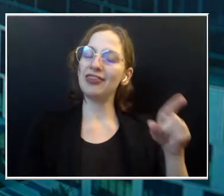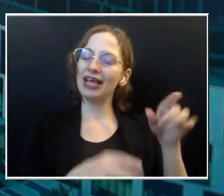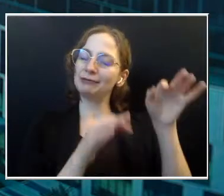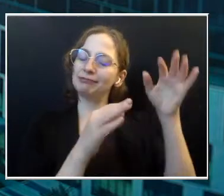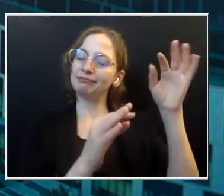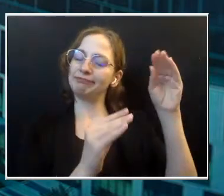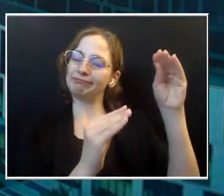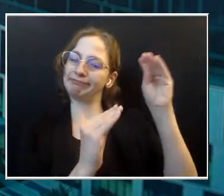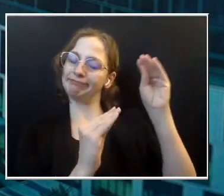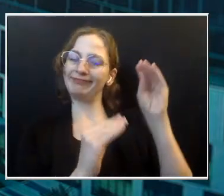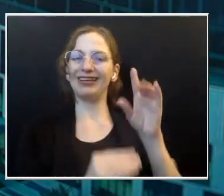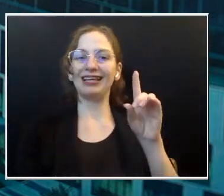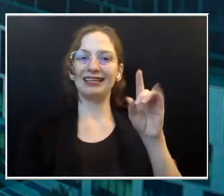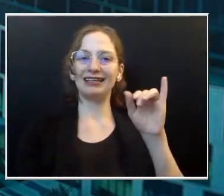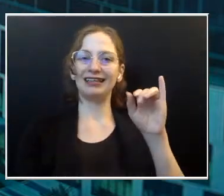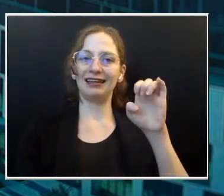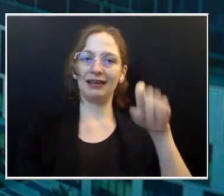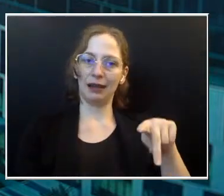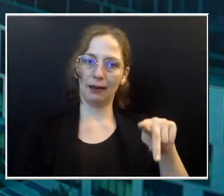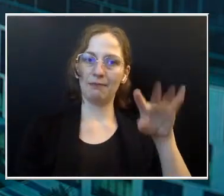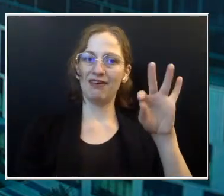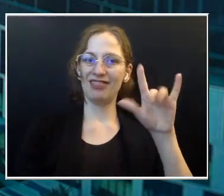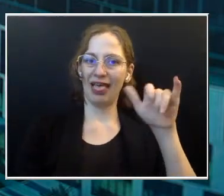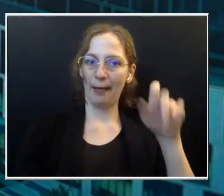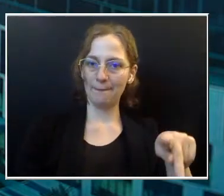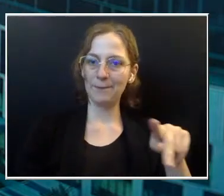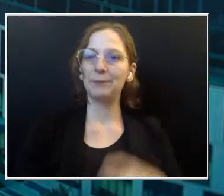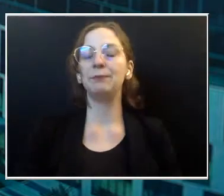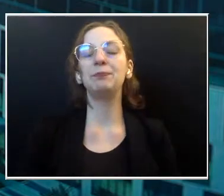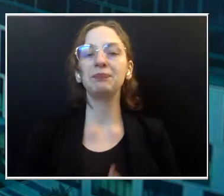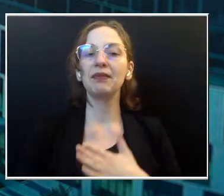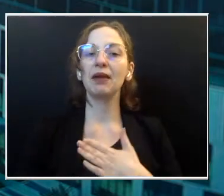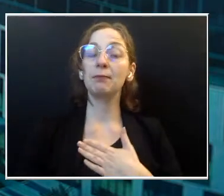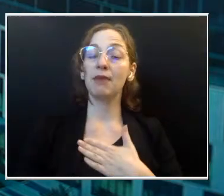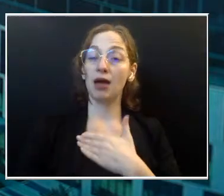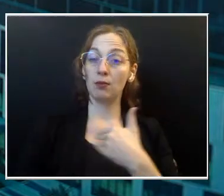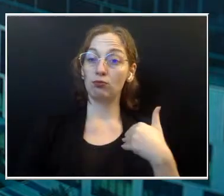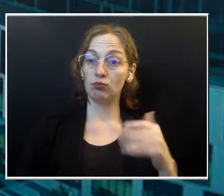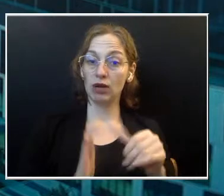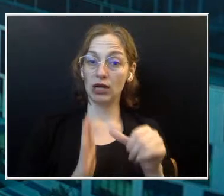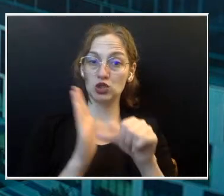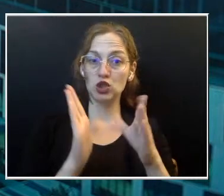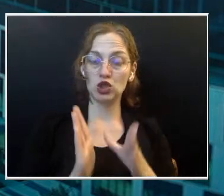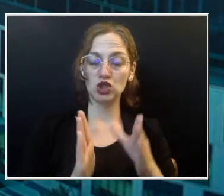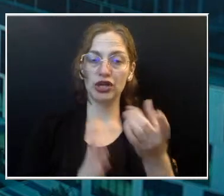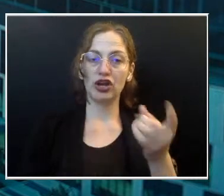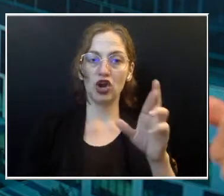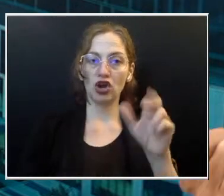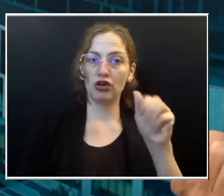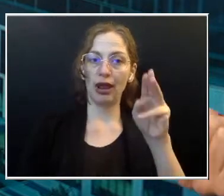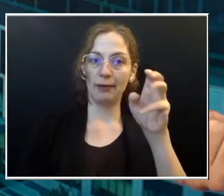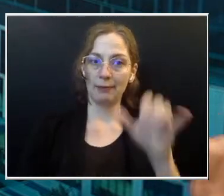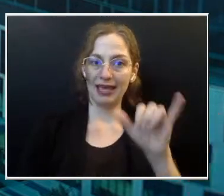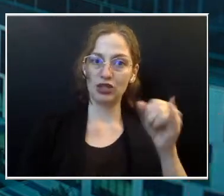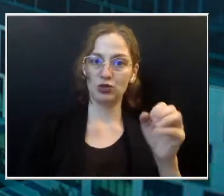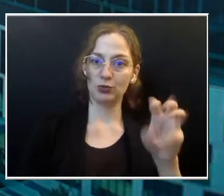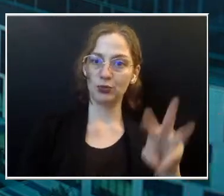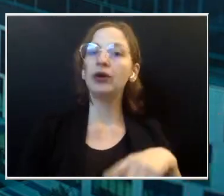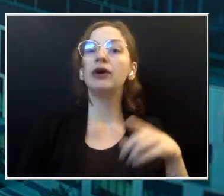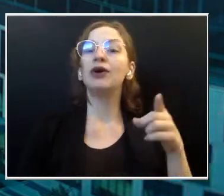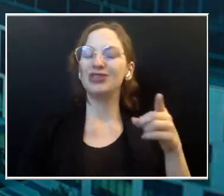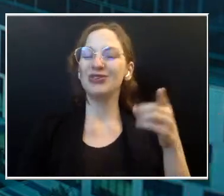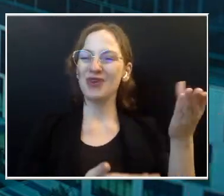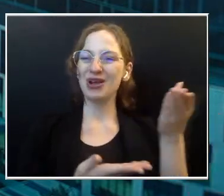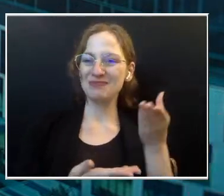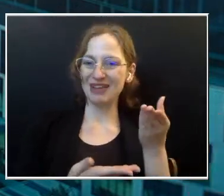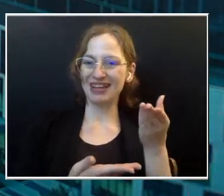my breast surgeon, Dr. Amy Jew, is the one who recommended Dr. James Butterworth in plastic